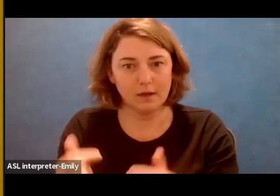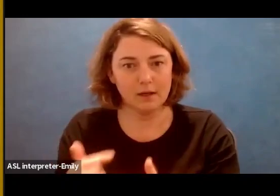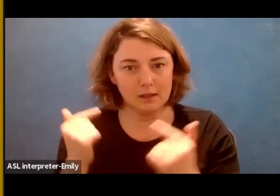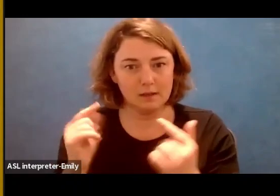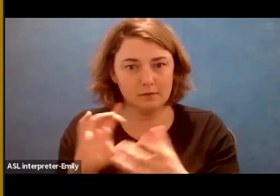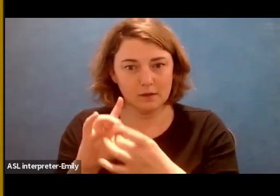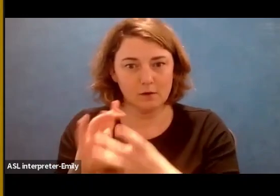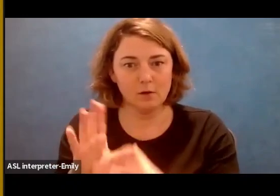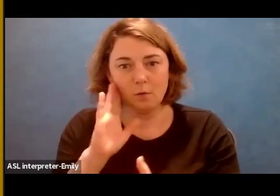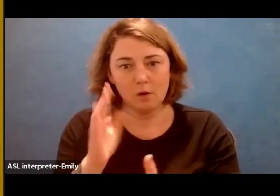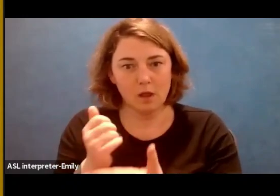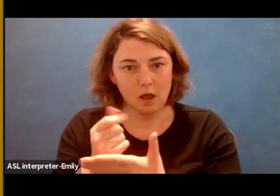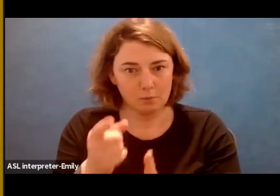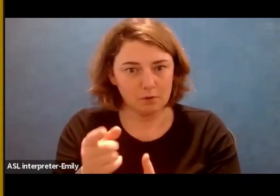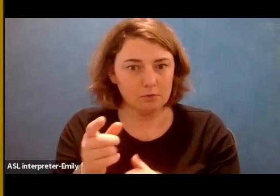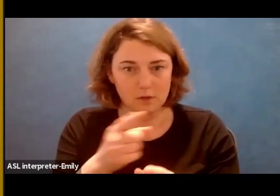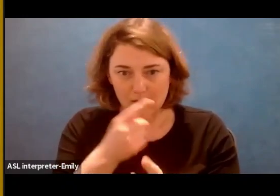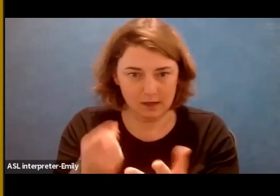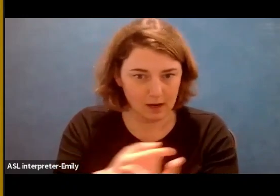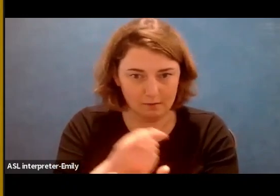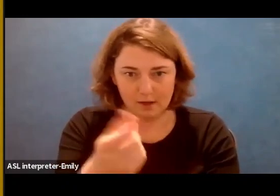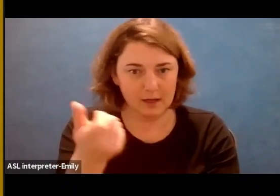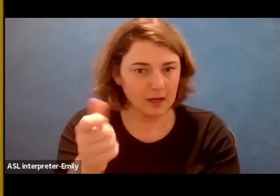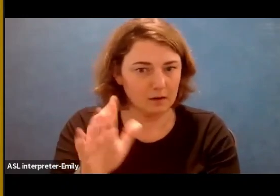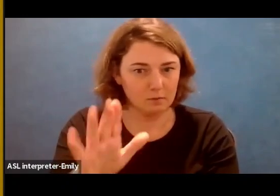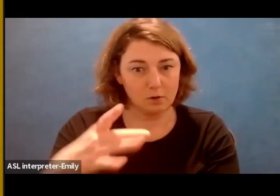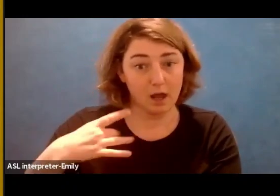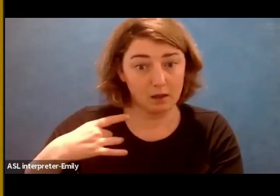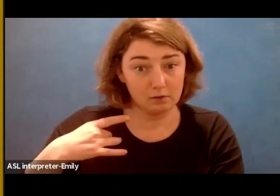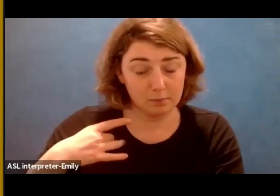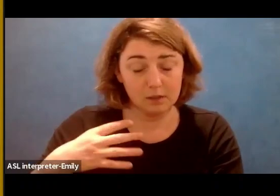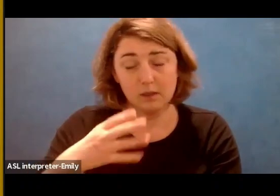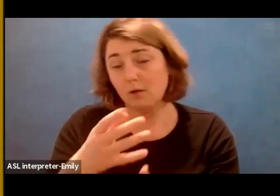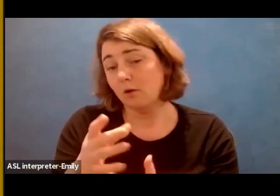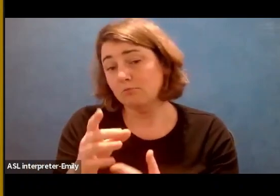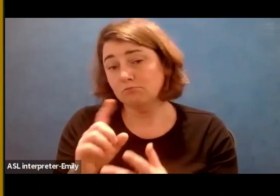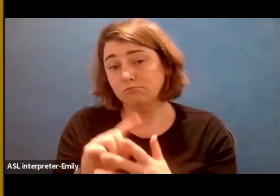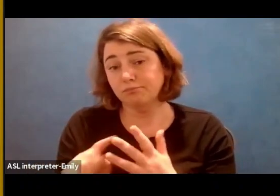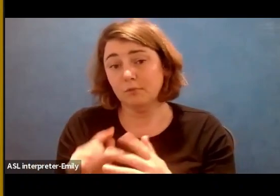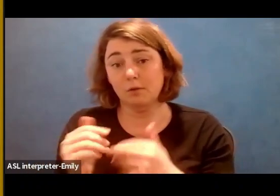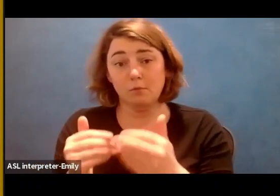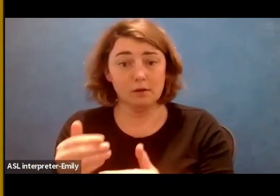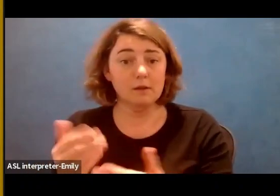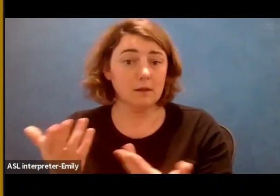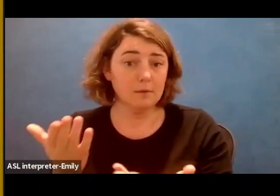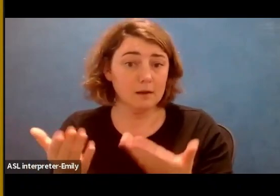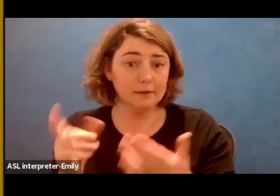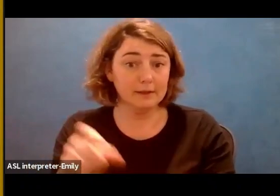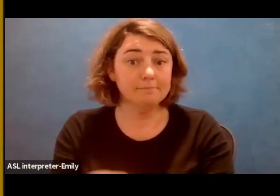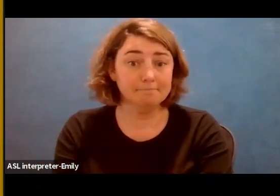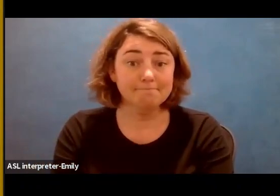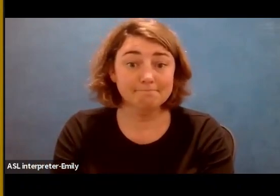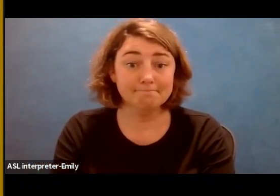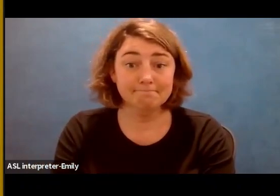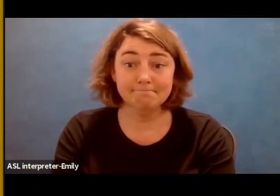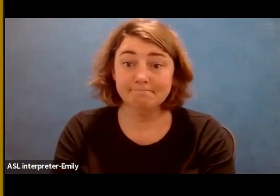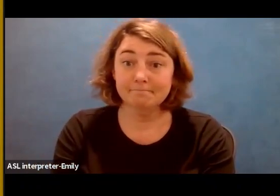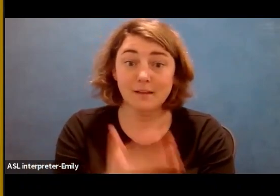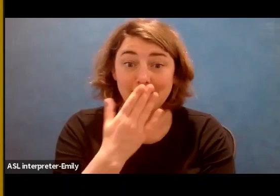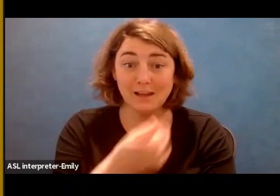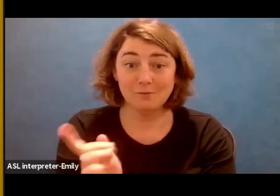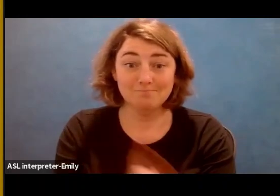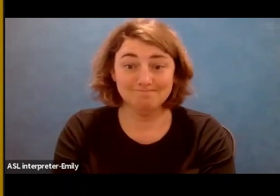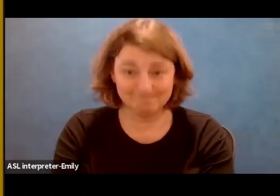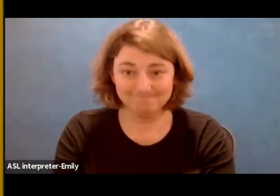you navigate any of the eligibility or application process that might be needed. Thank